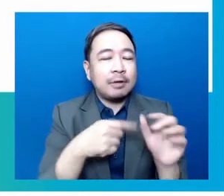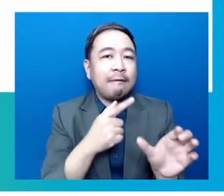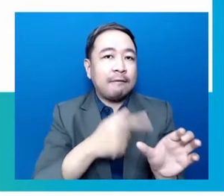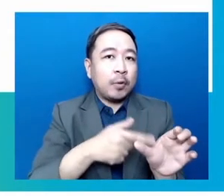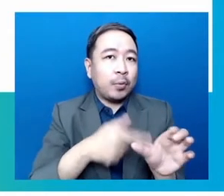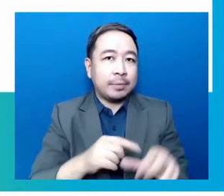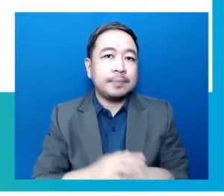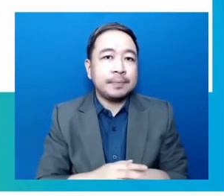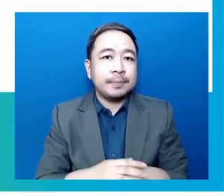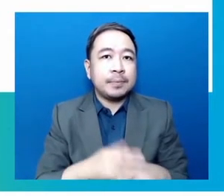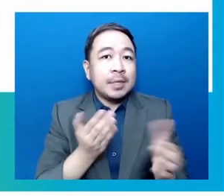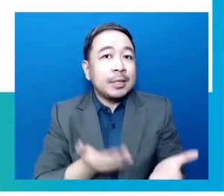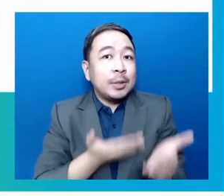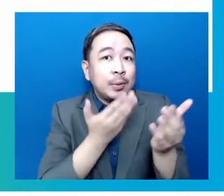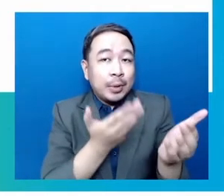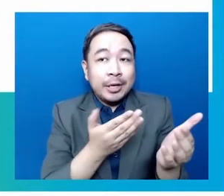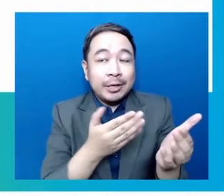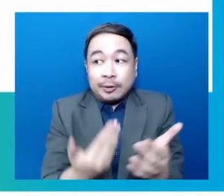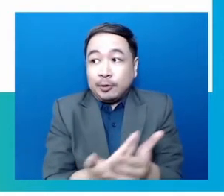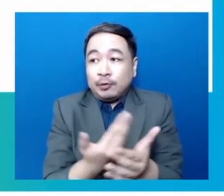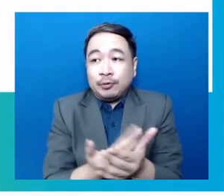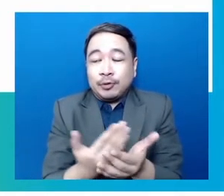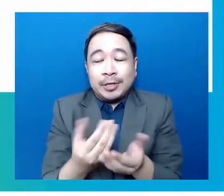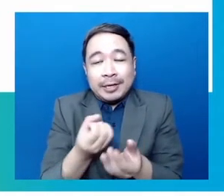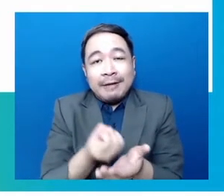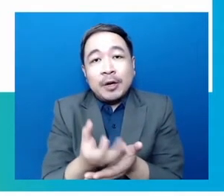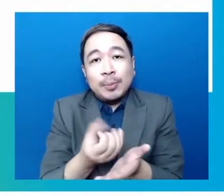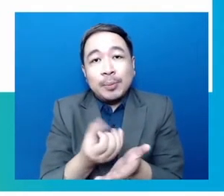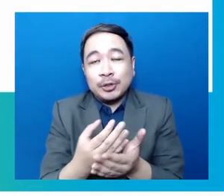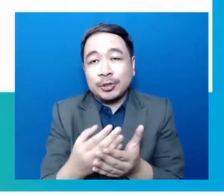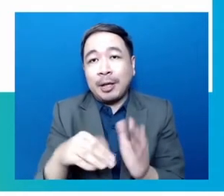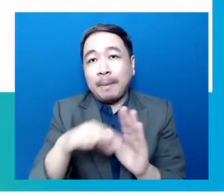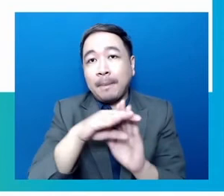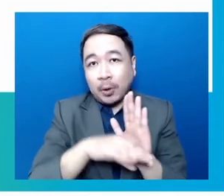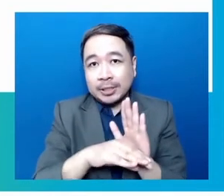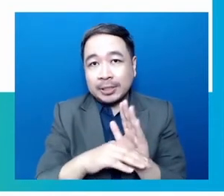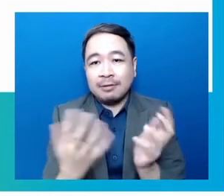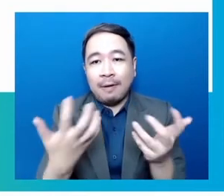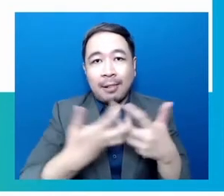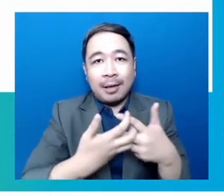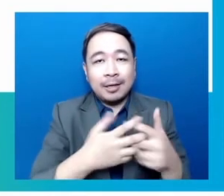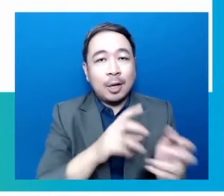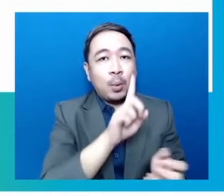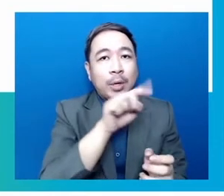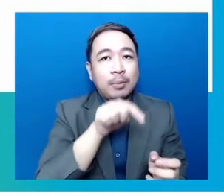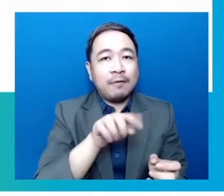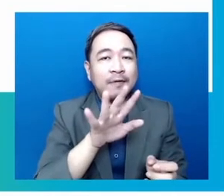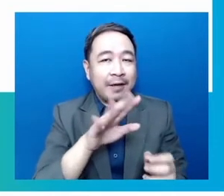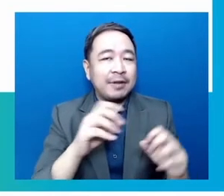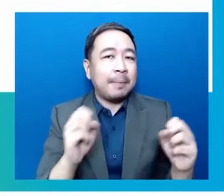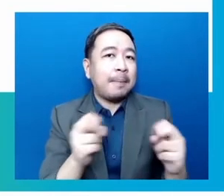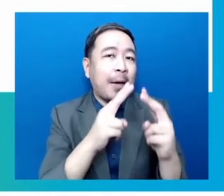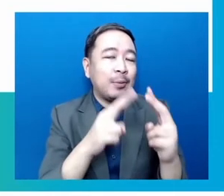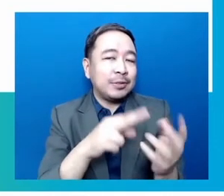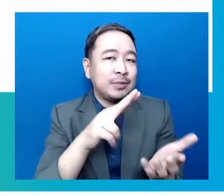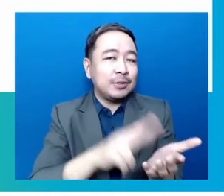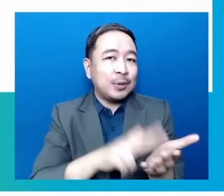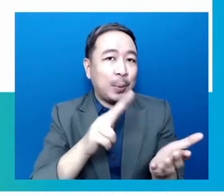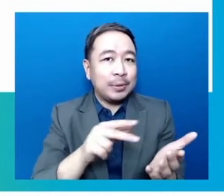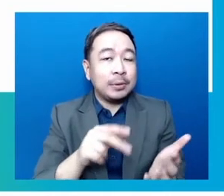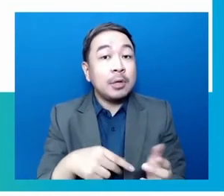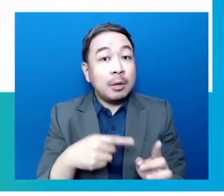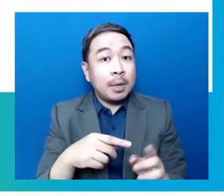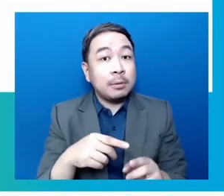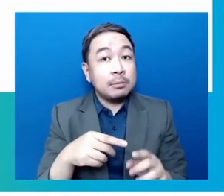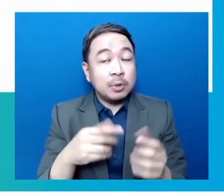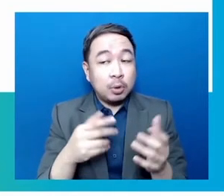country partnership strategies to also align with a 1.5 goal and not just with the country's NDC. We want to highlight this in view of the